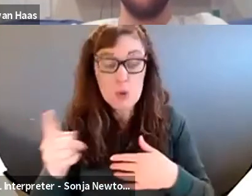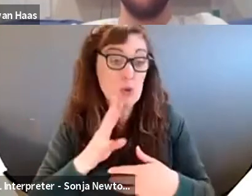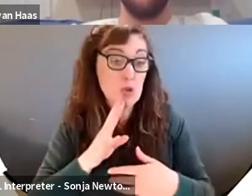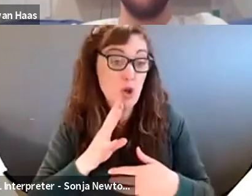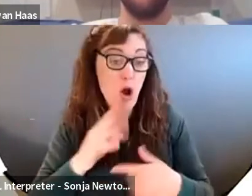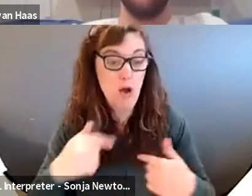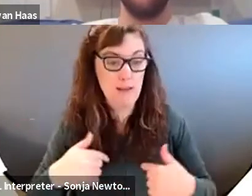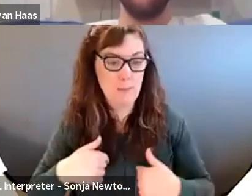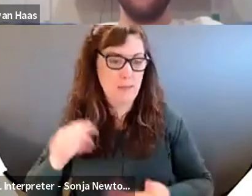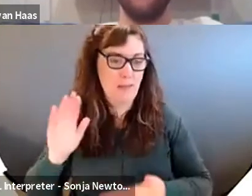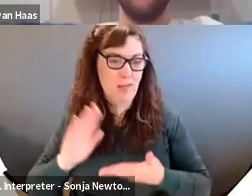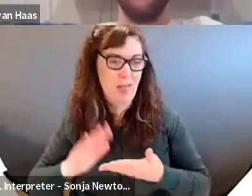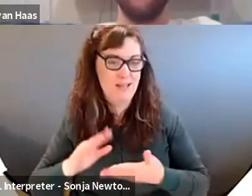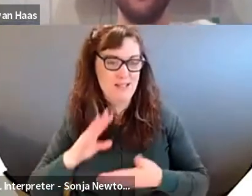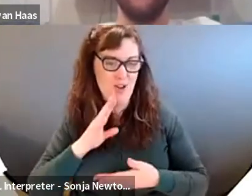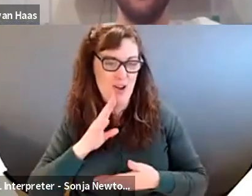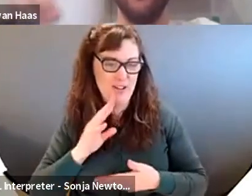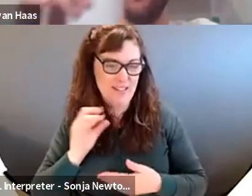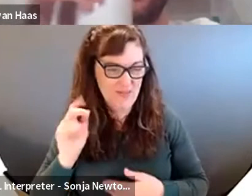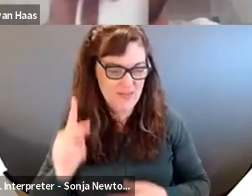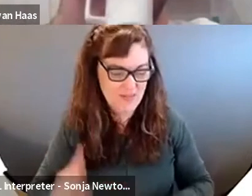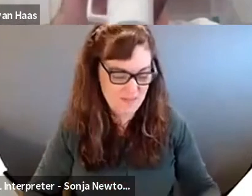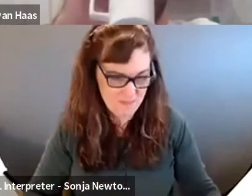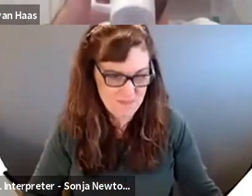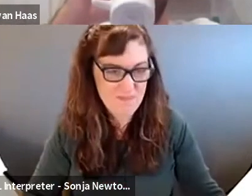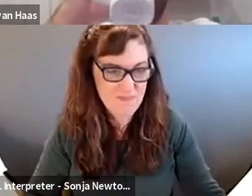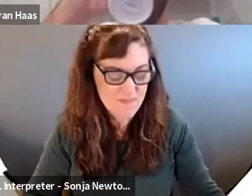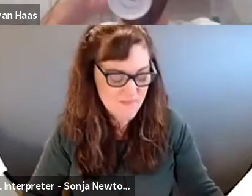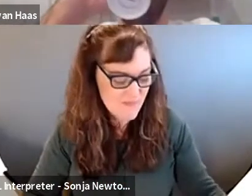less talking. I also want to